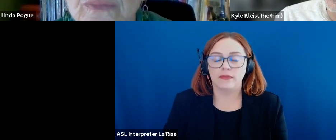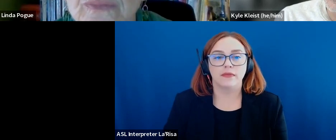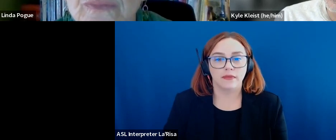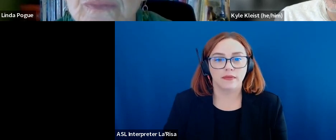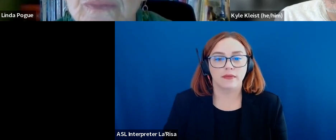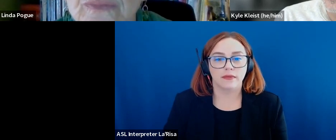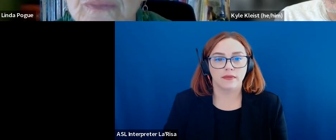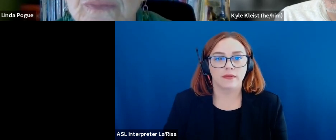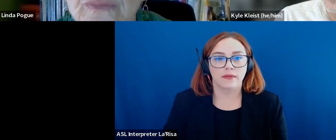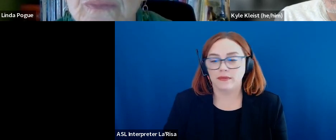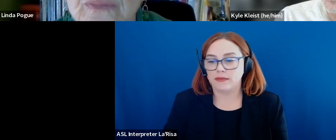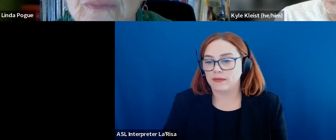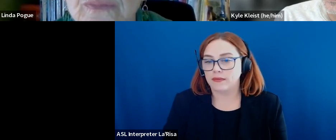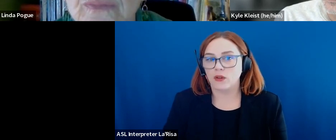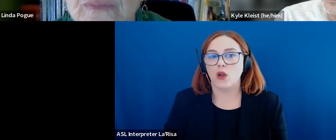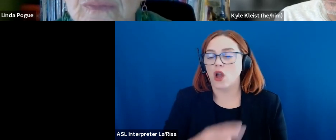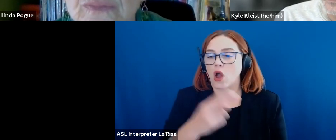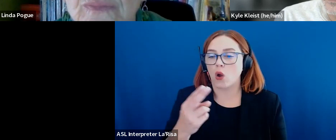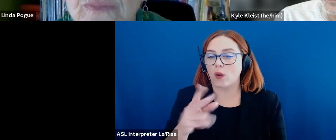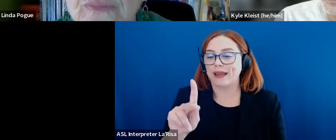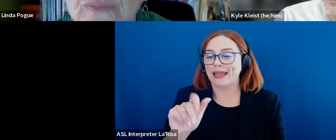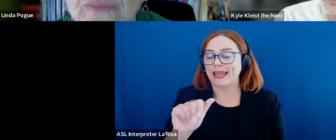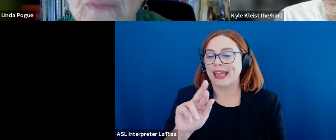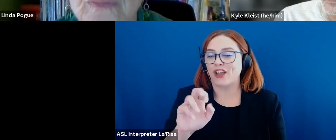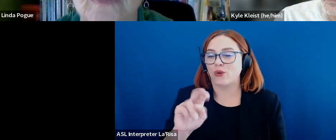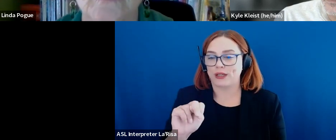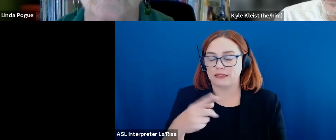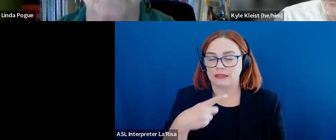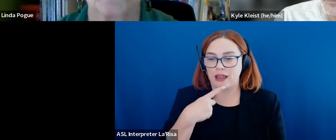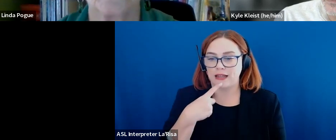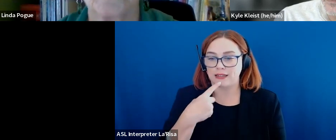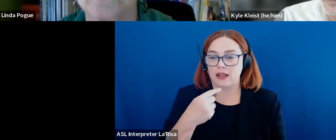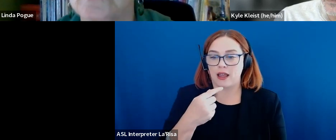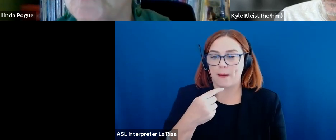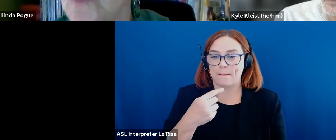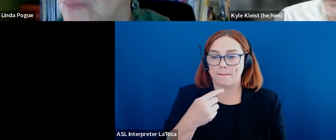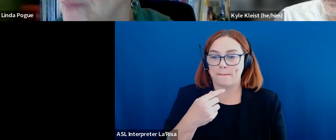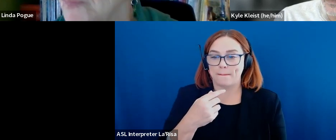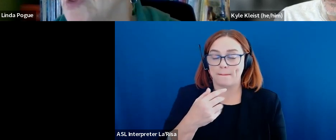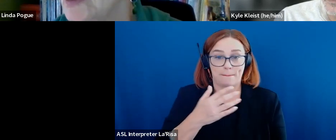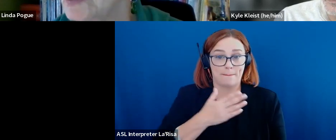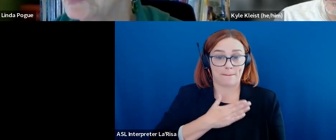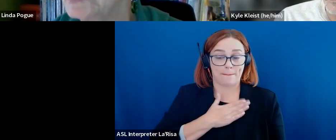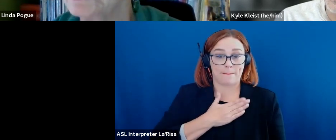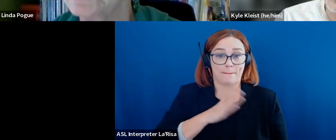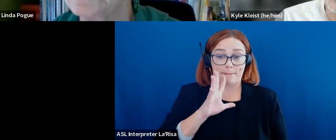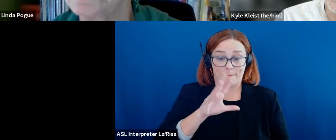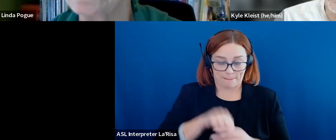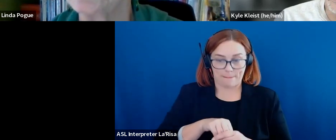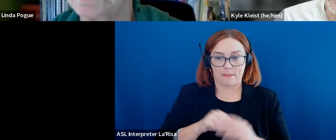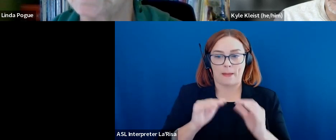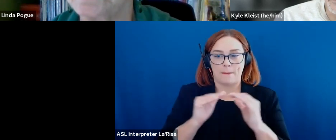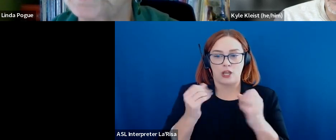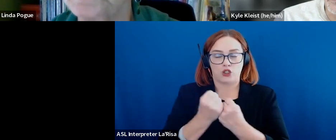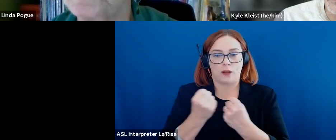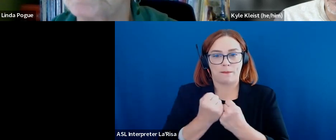Okay. Oh, and this is from Karen. I incorporate peer support in my IL